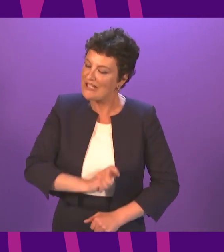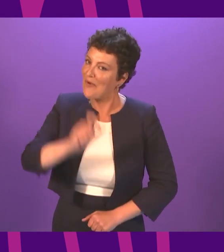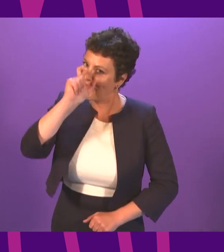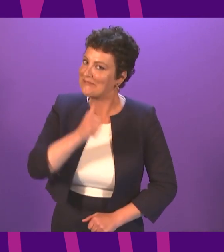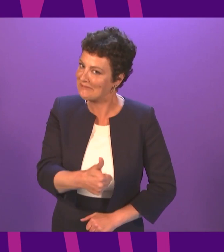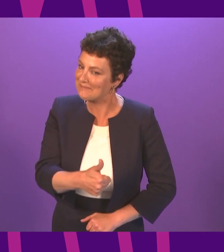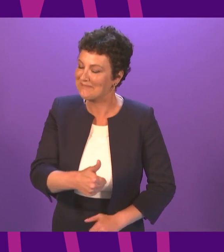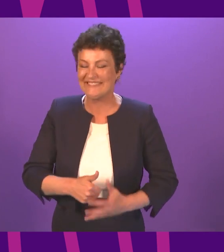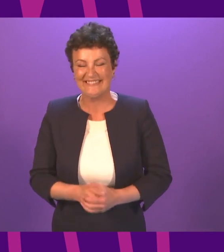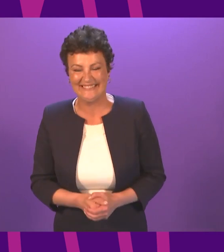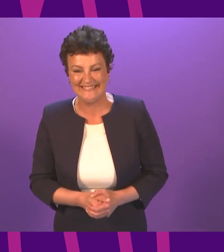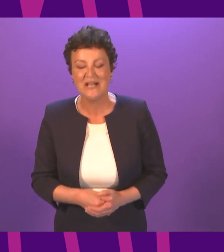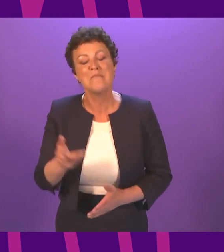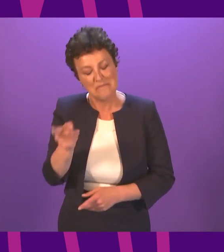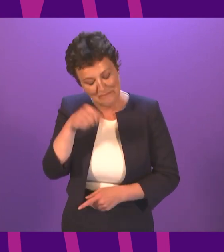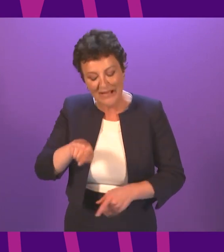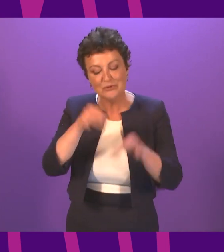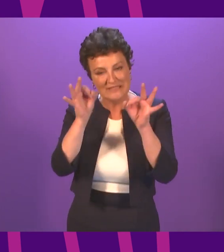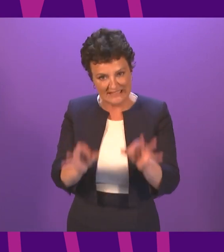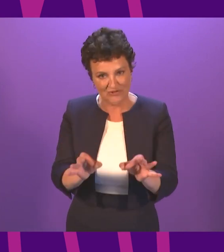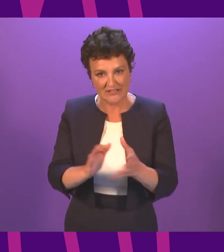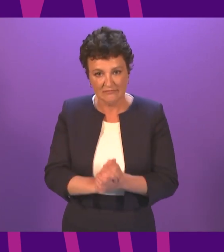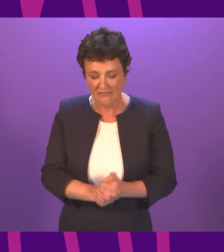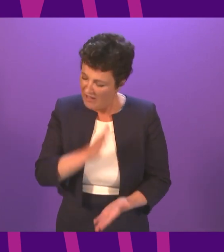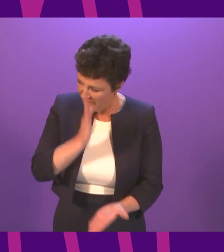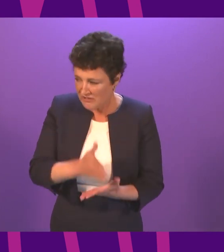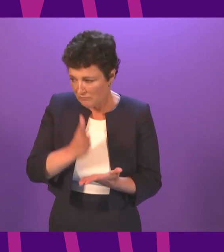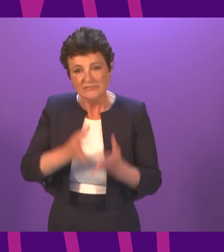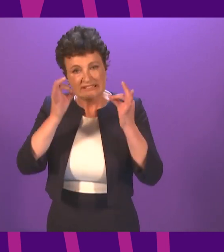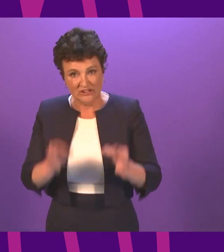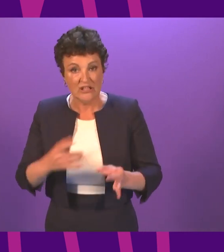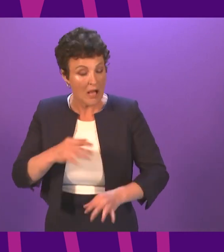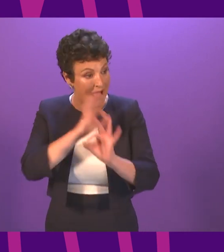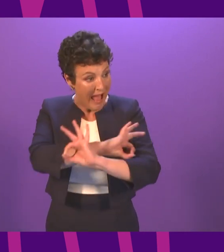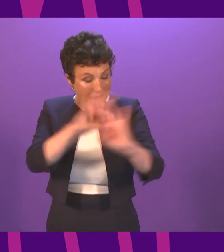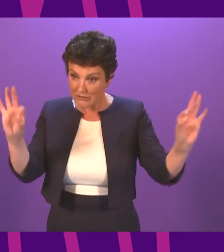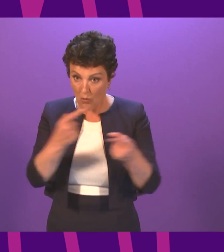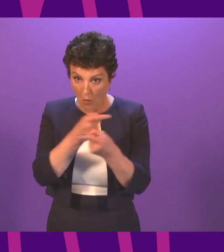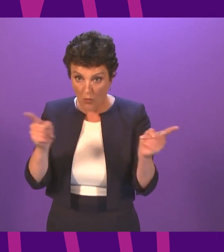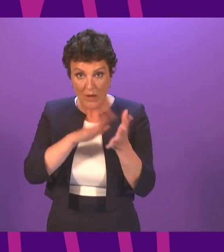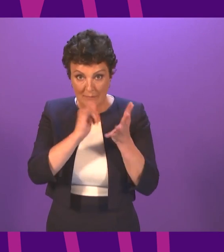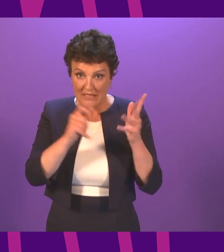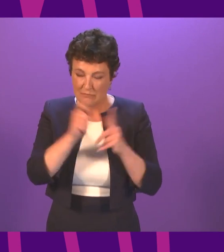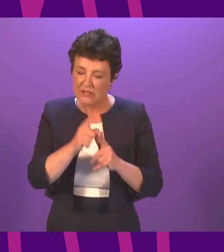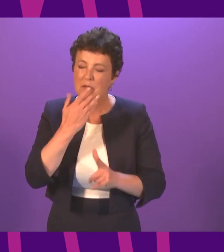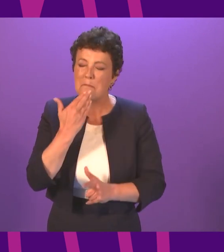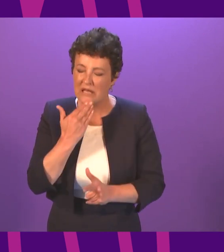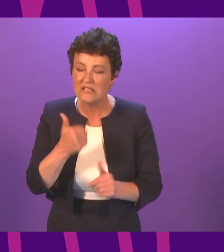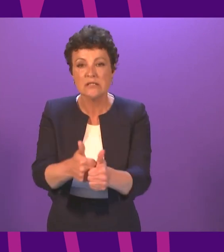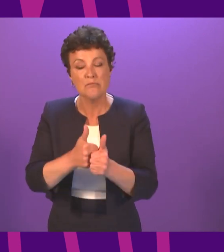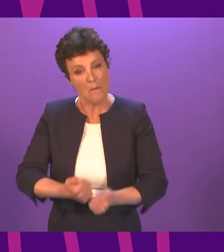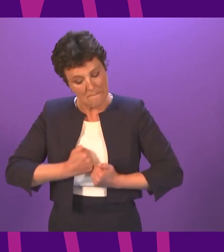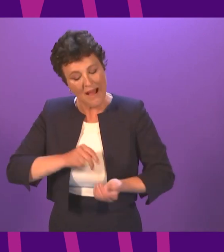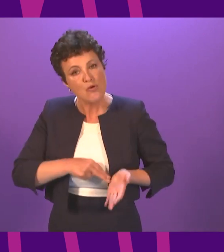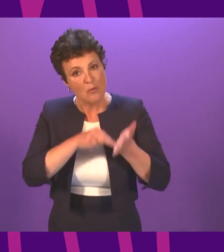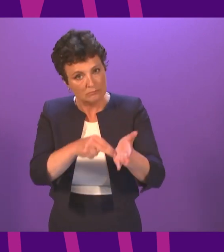Presiding Officer. To be serious, though, and this is a serious occasion, I am asking MSPs today to support my nomination